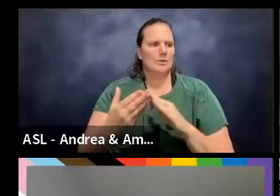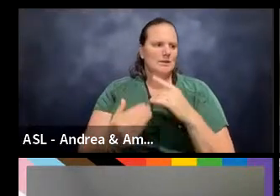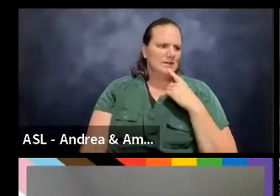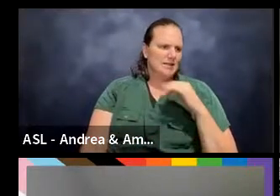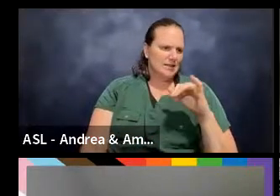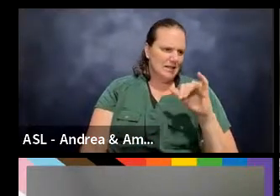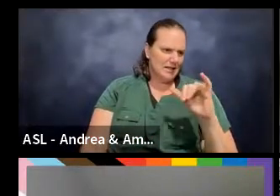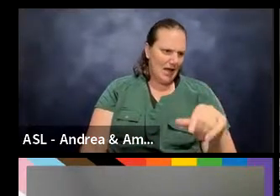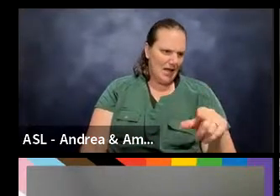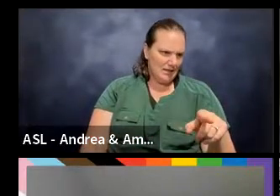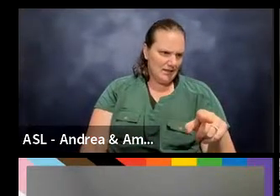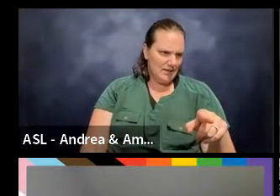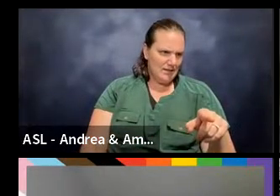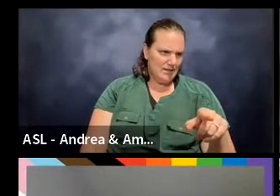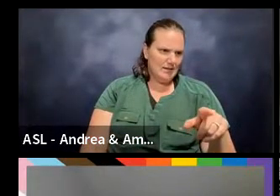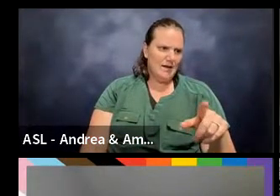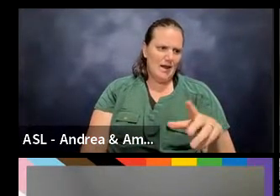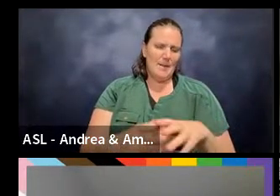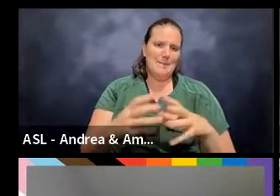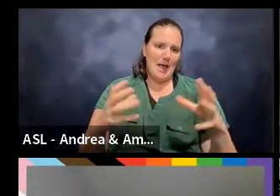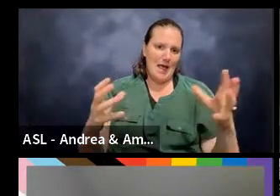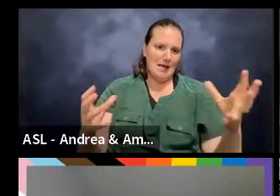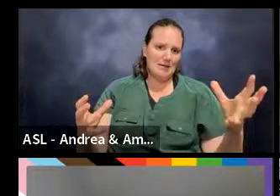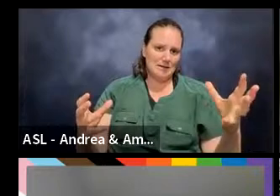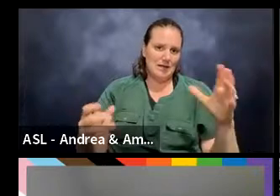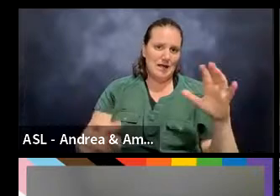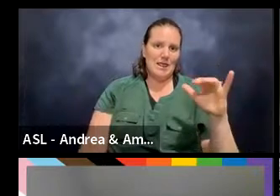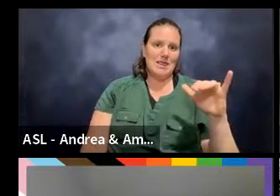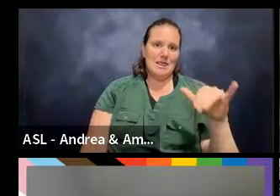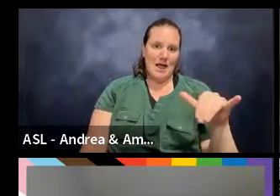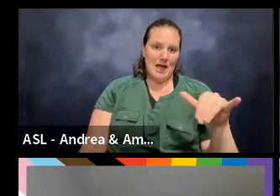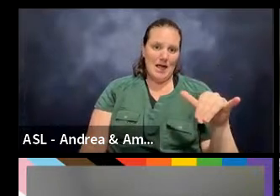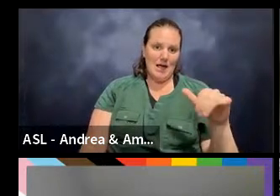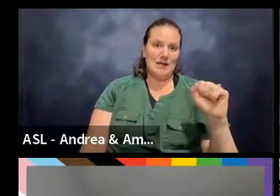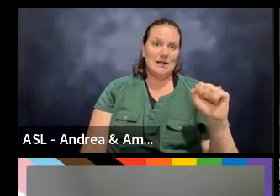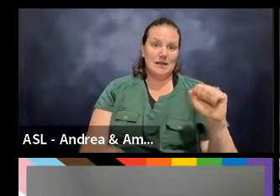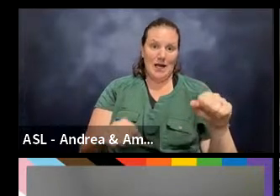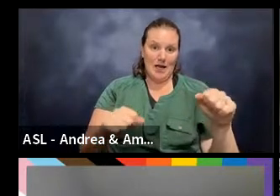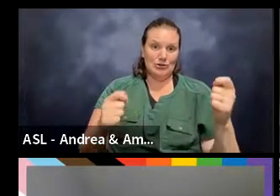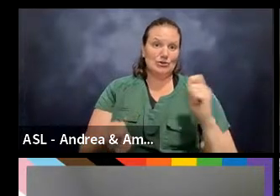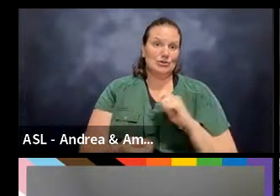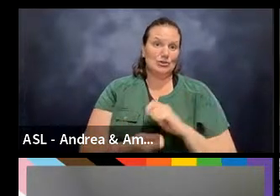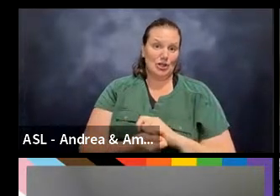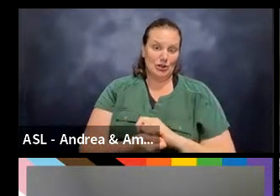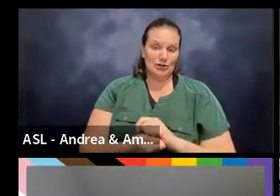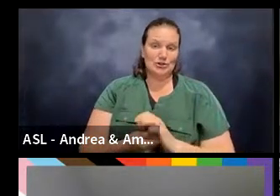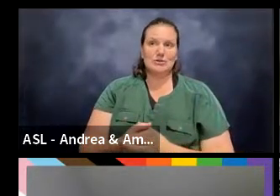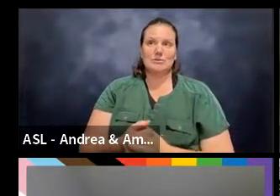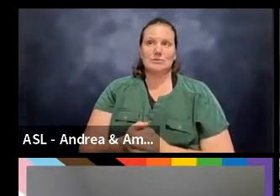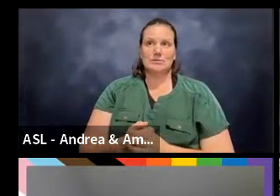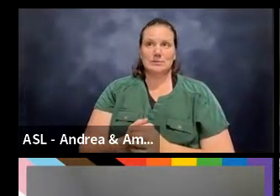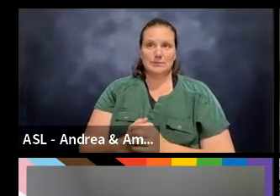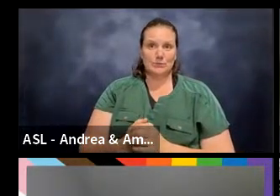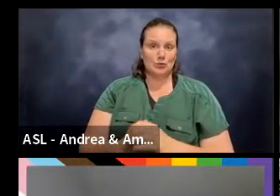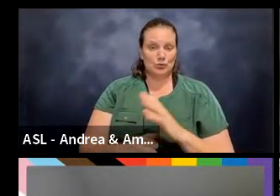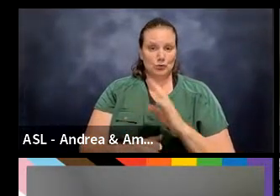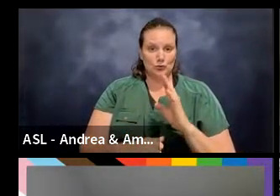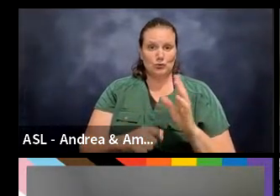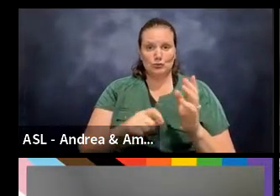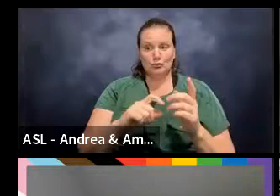says this en masse. Those type of things can change. They can change